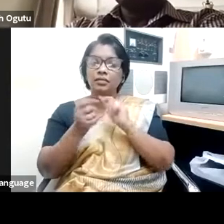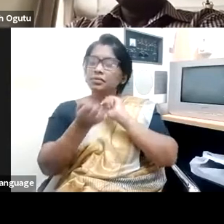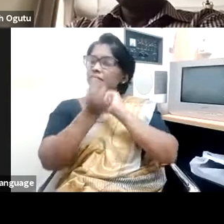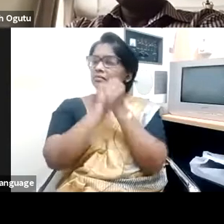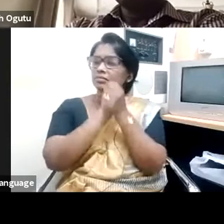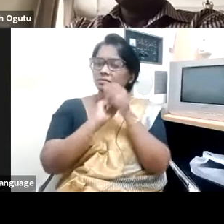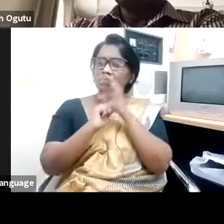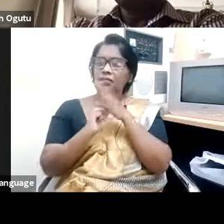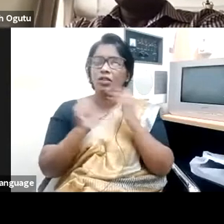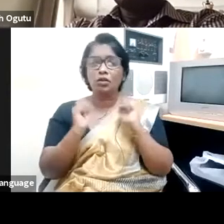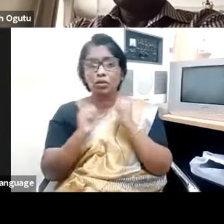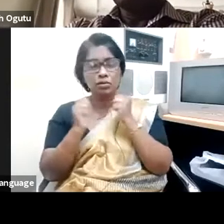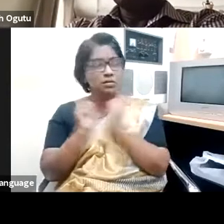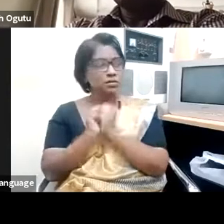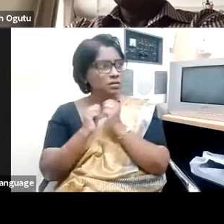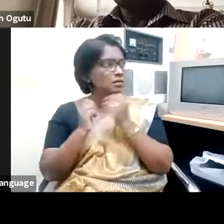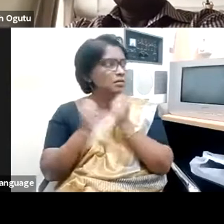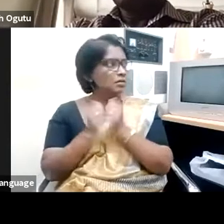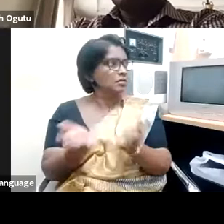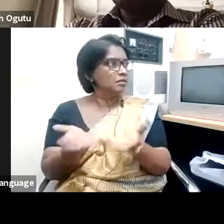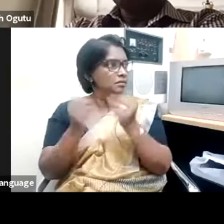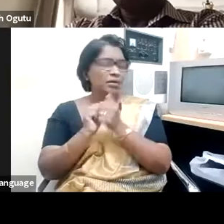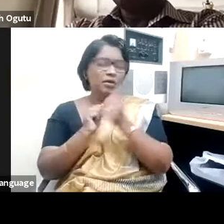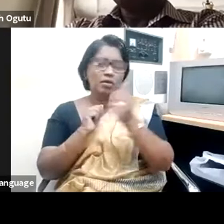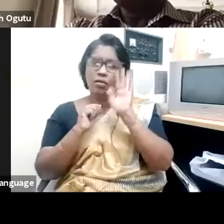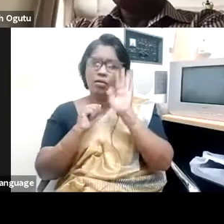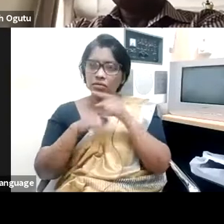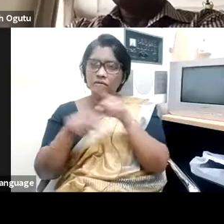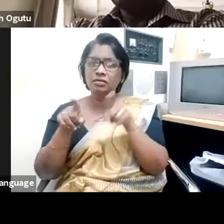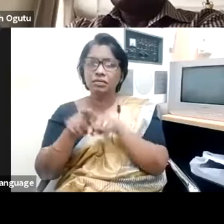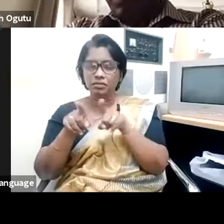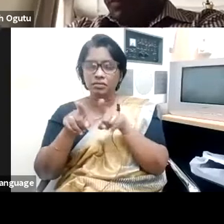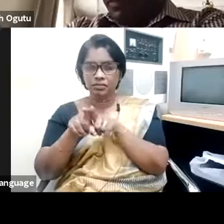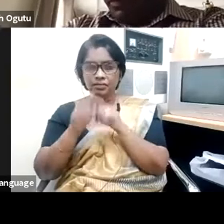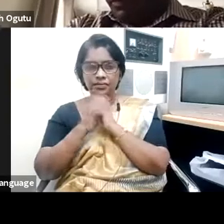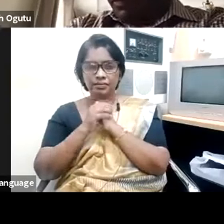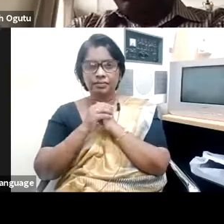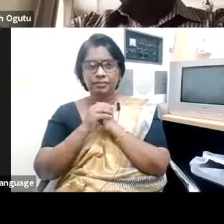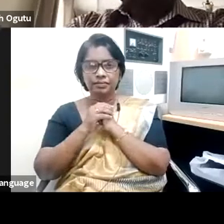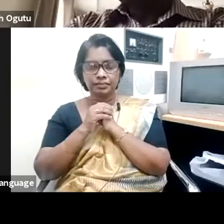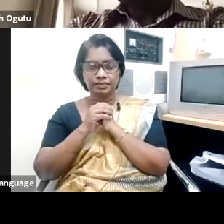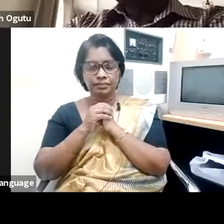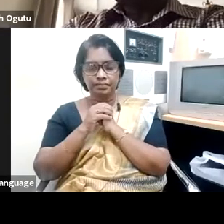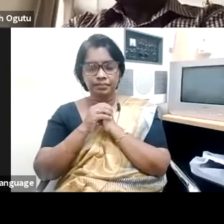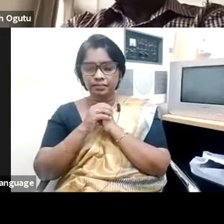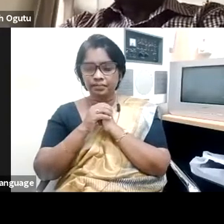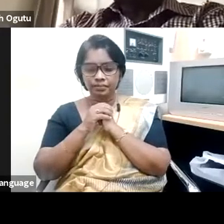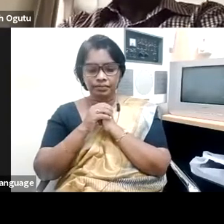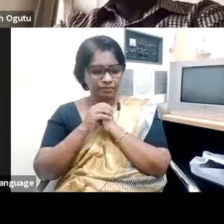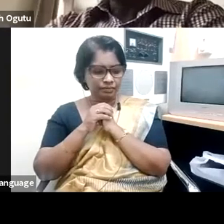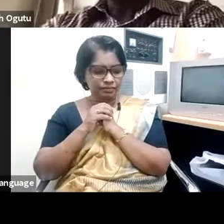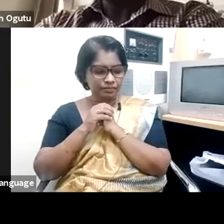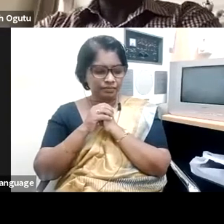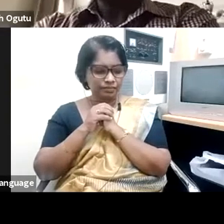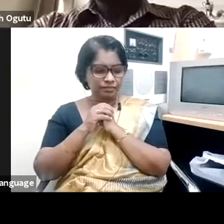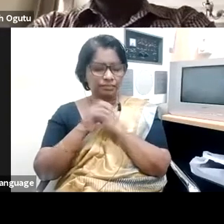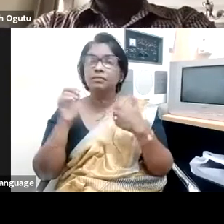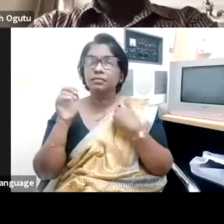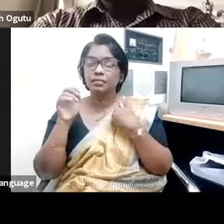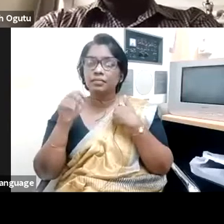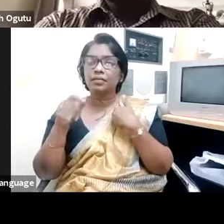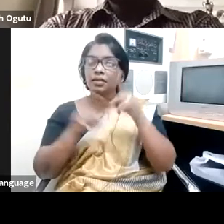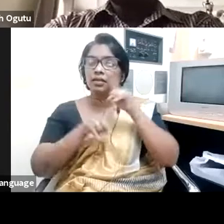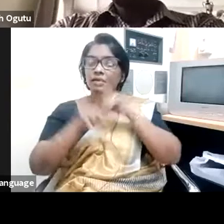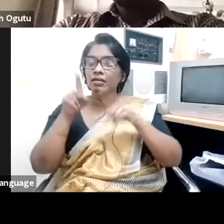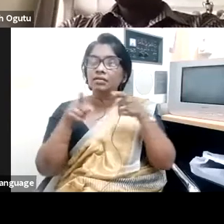products. Great. Thank you. Now, I know when I saw the profiles of this panelist, I was like, 1 hour is never going to do justice to